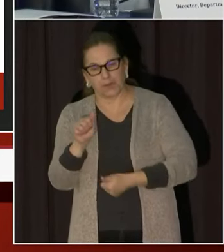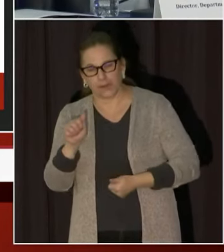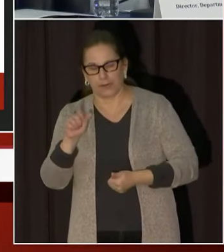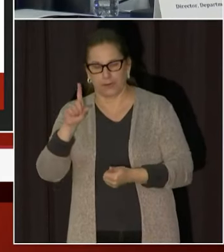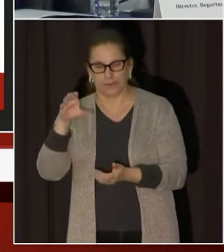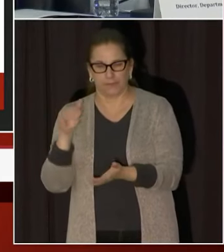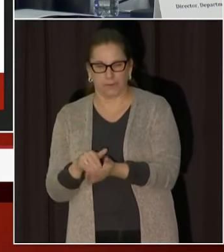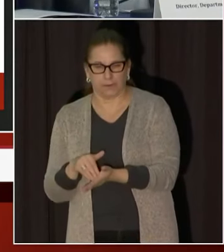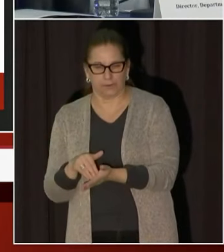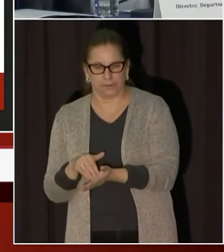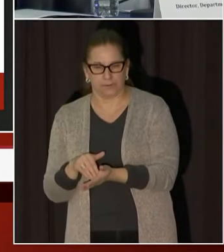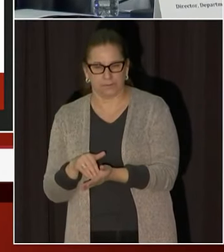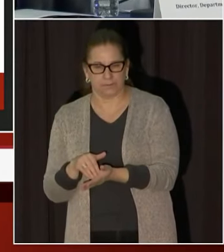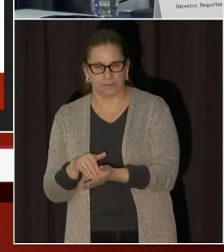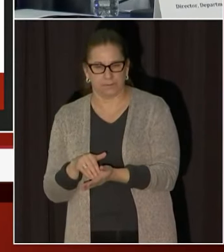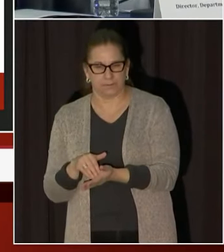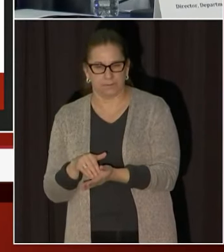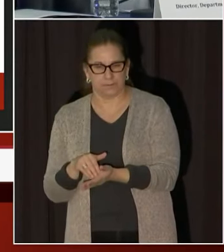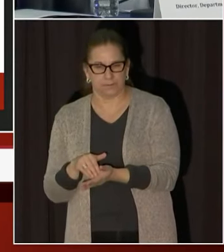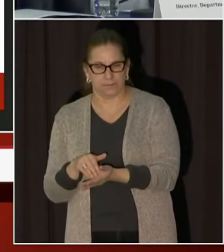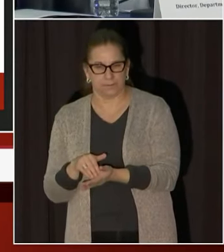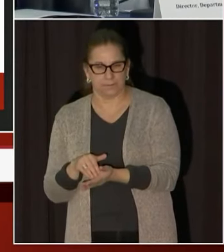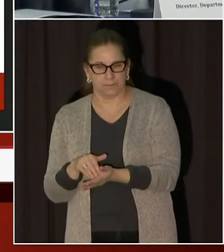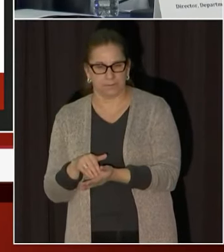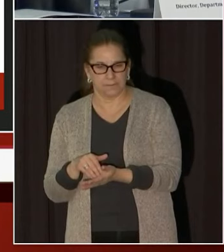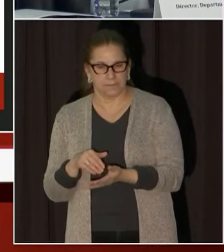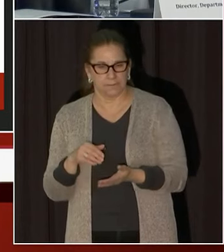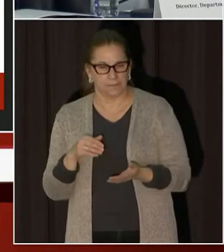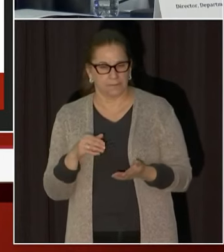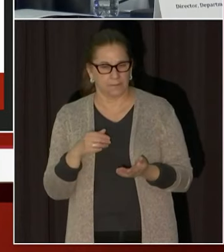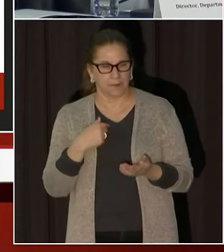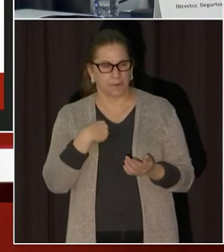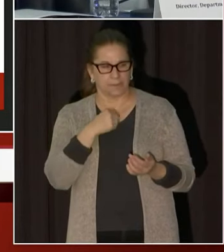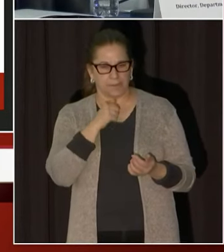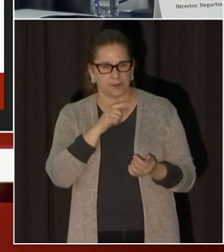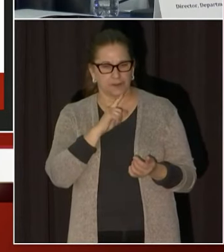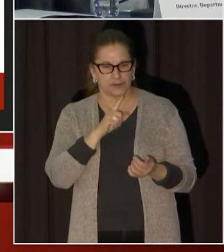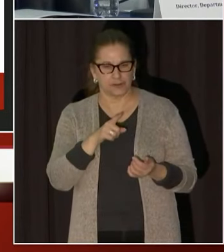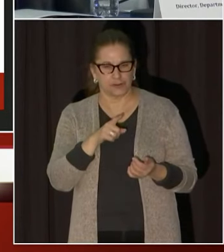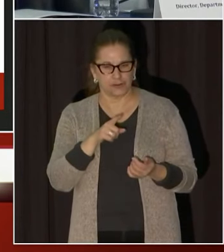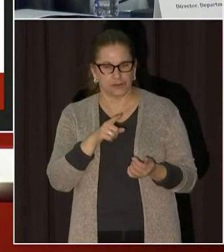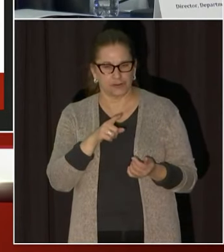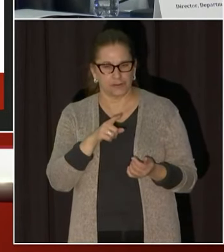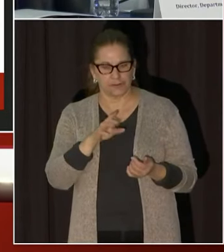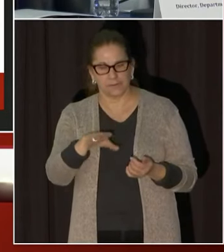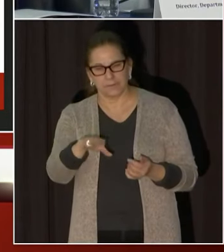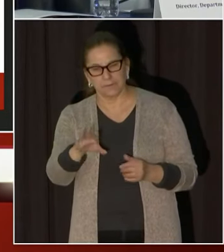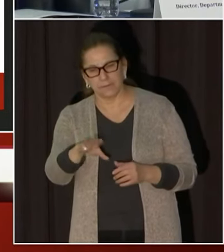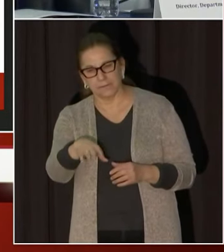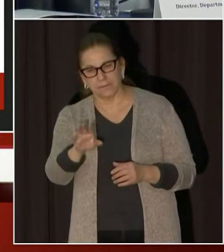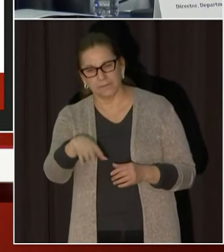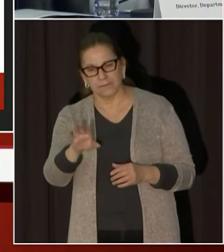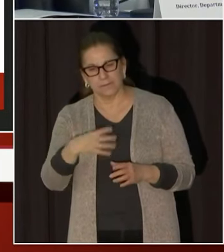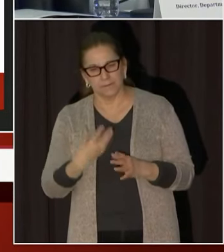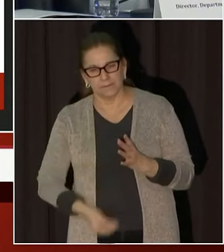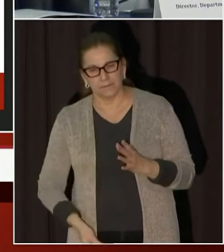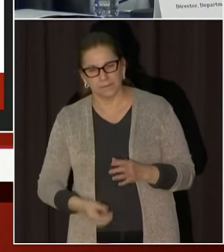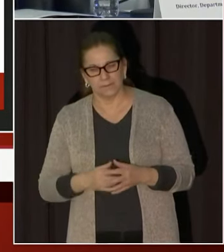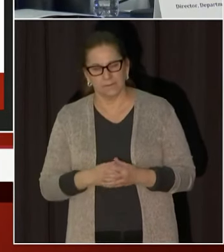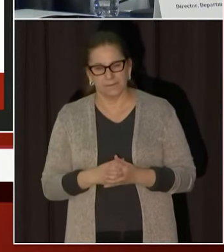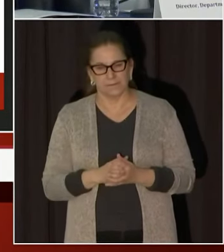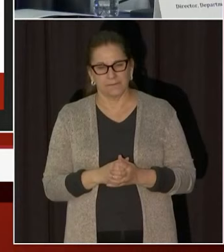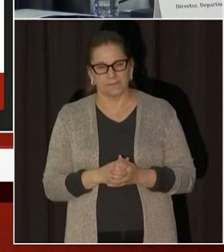the incidence of cases. So we're not talking mortality here, just the incidence of cases, about 1,200